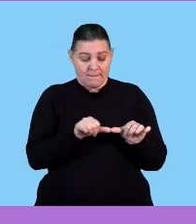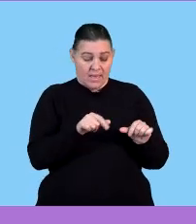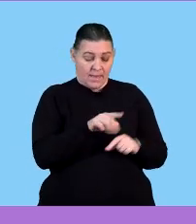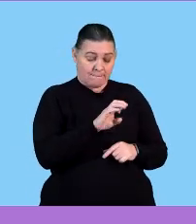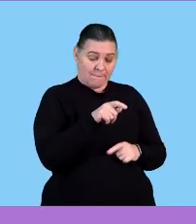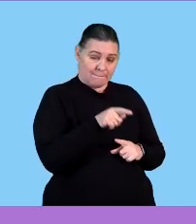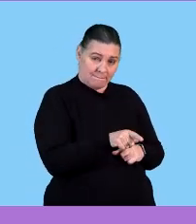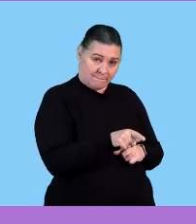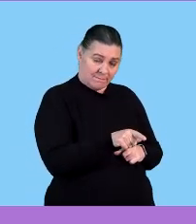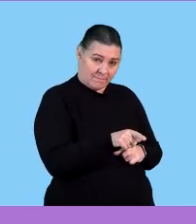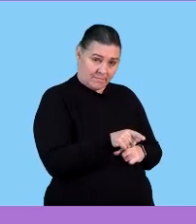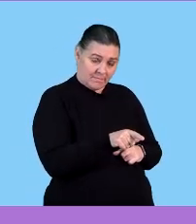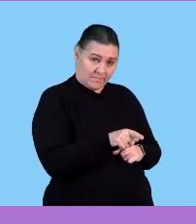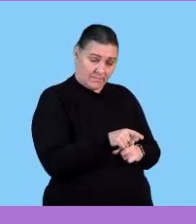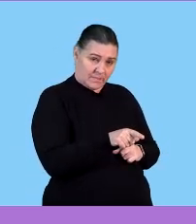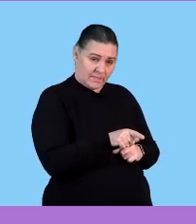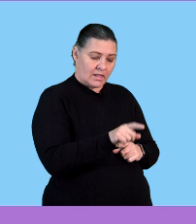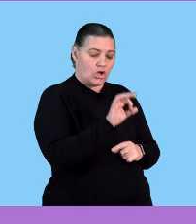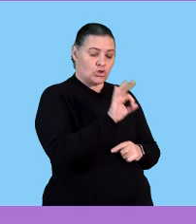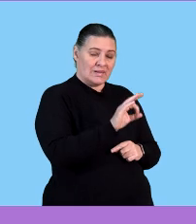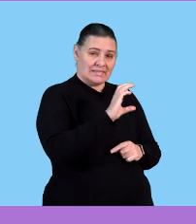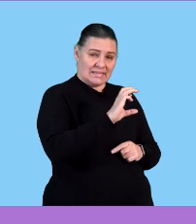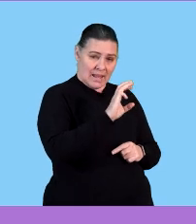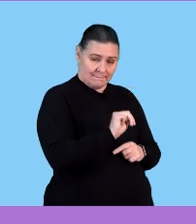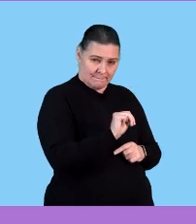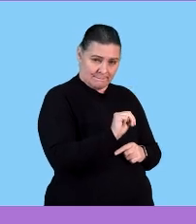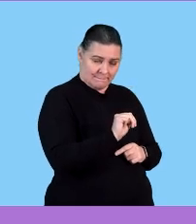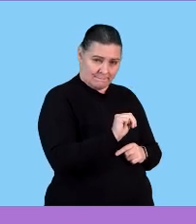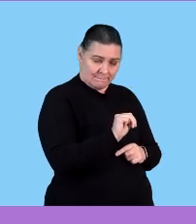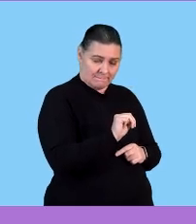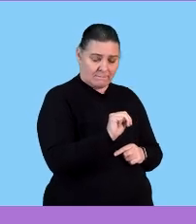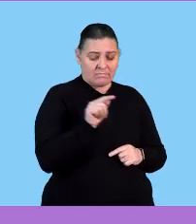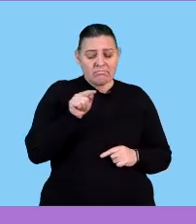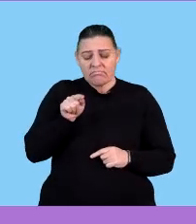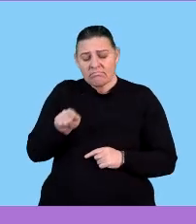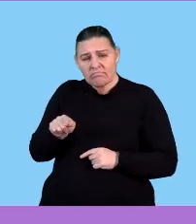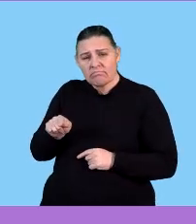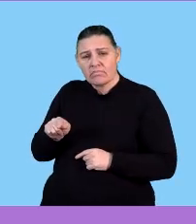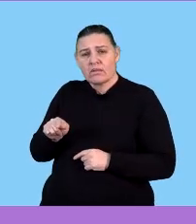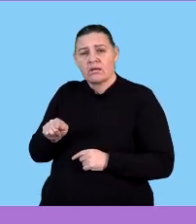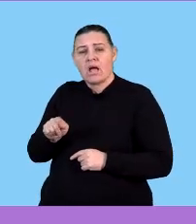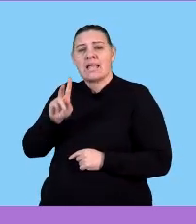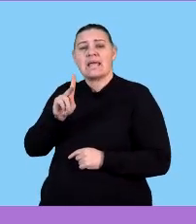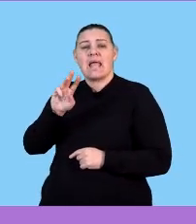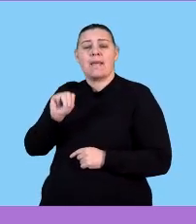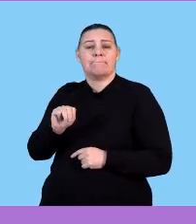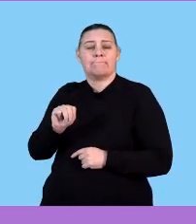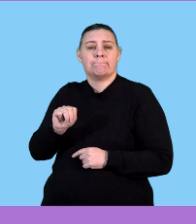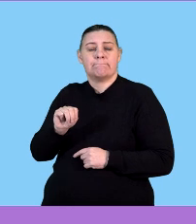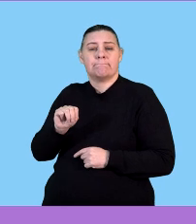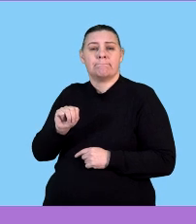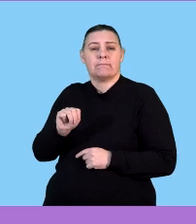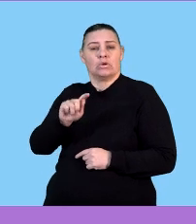map, all right, so we know where we're working, is 3 centimeters, calculate the distance in